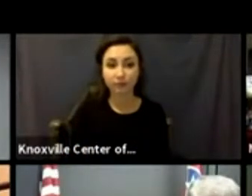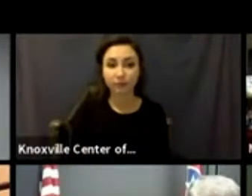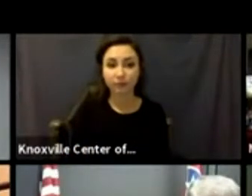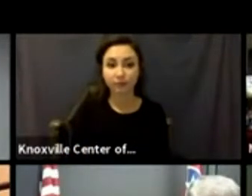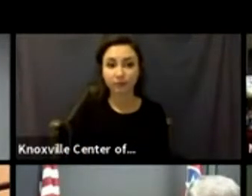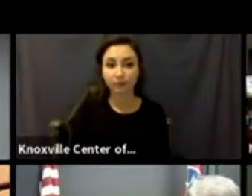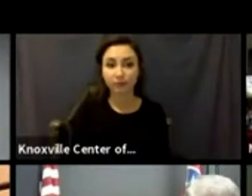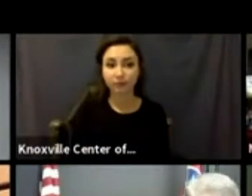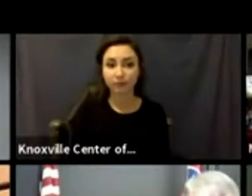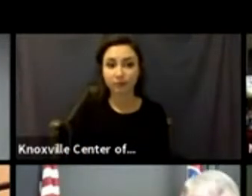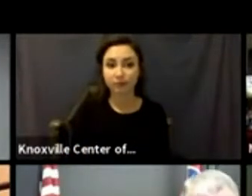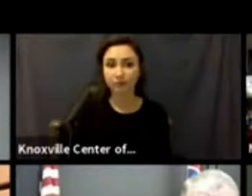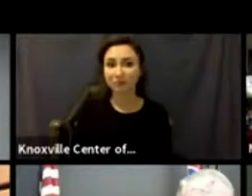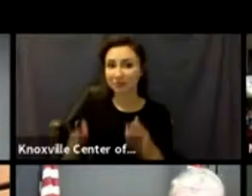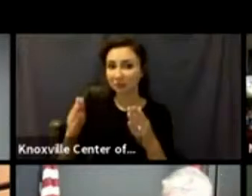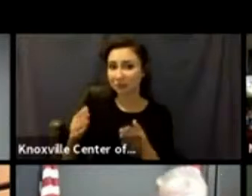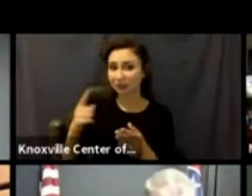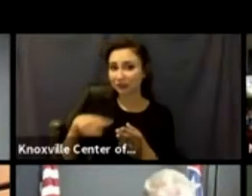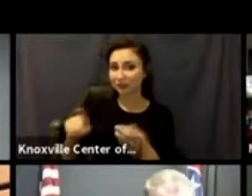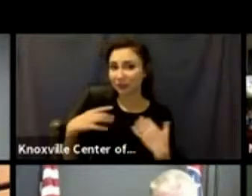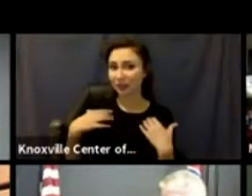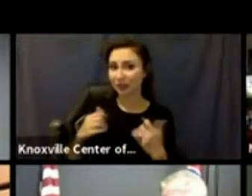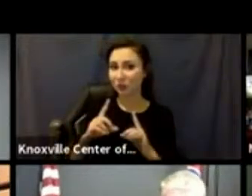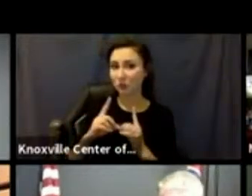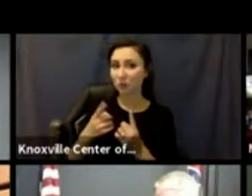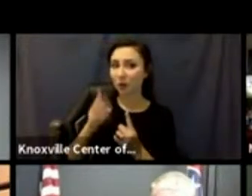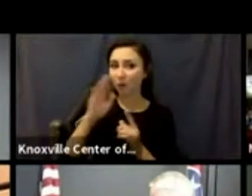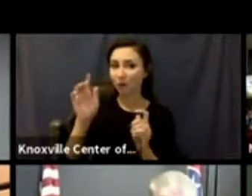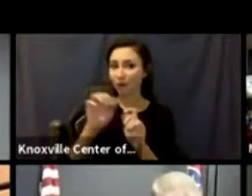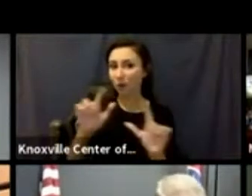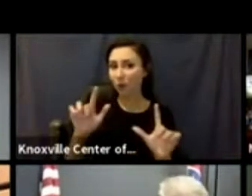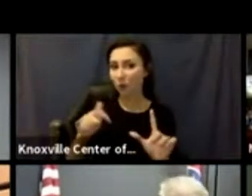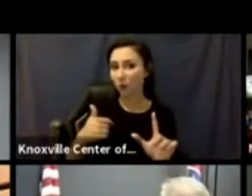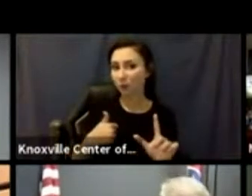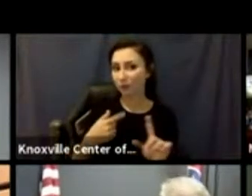Is somebody over at the health department going to do that, or do you need me to do it from my screen?